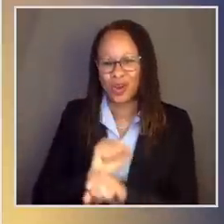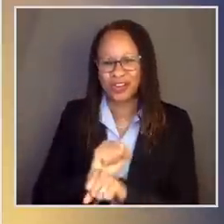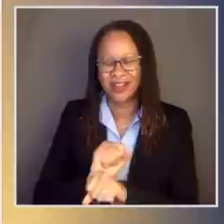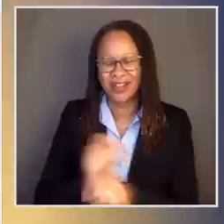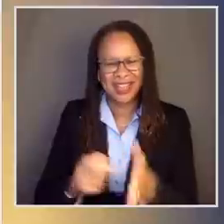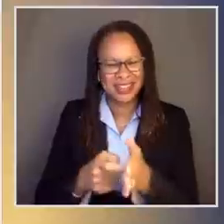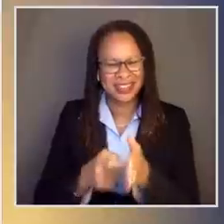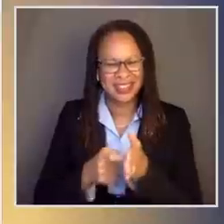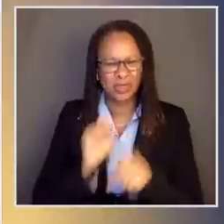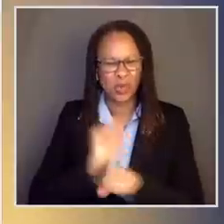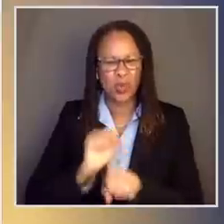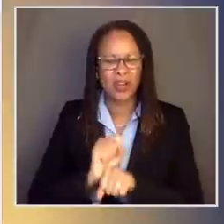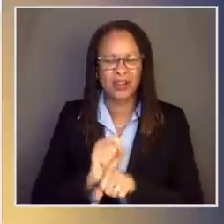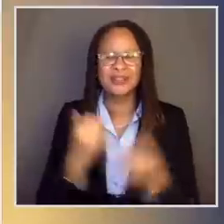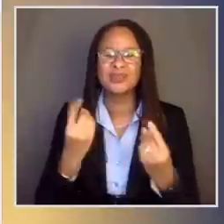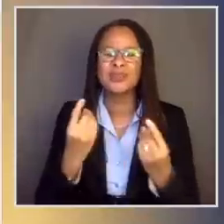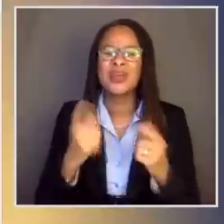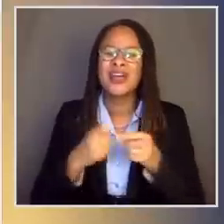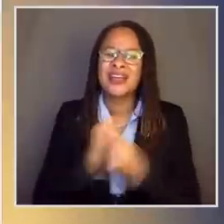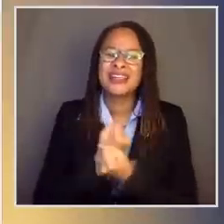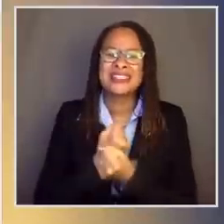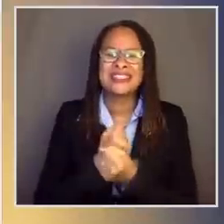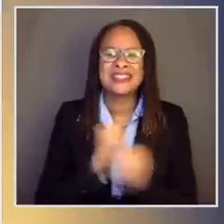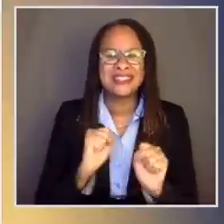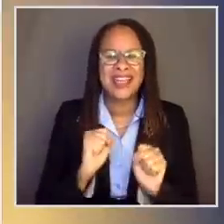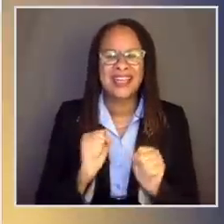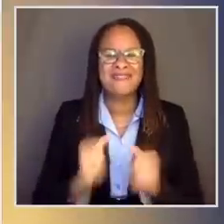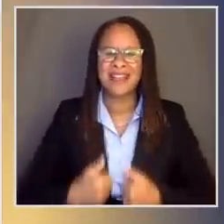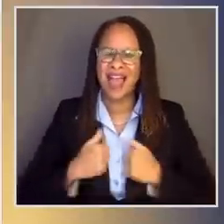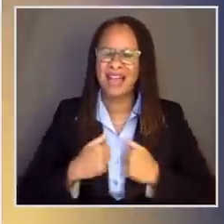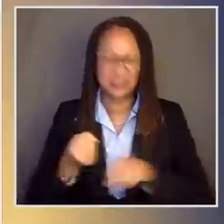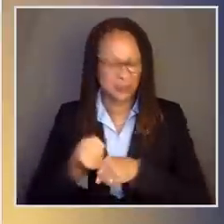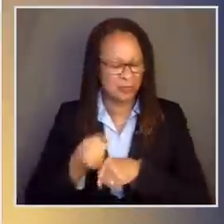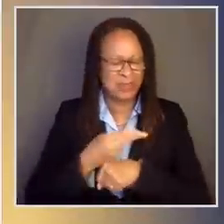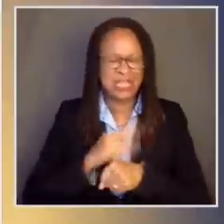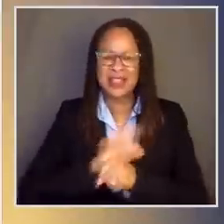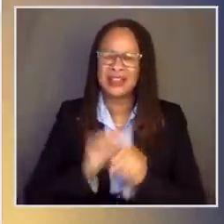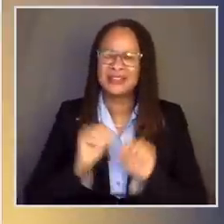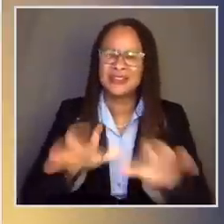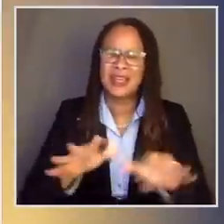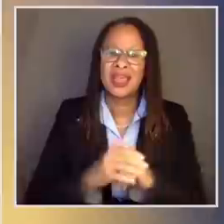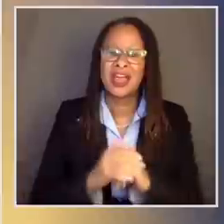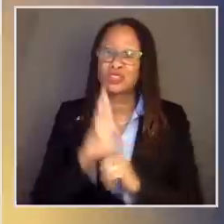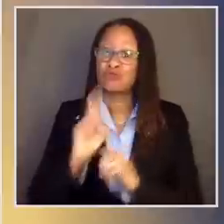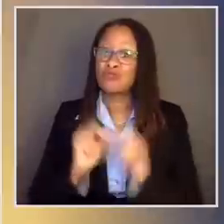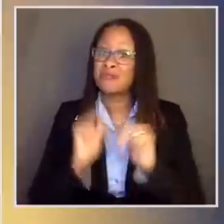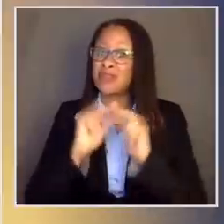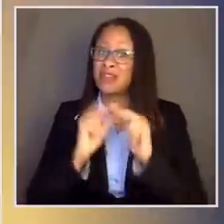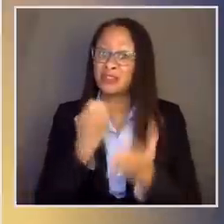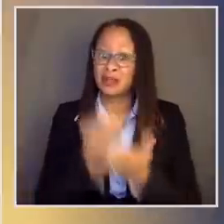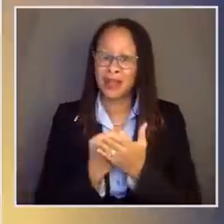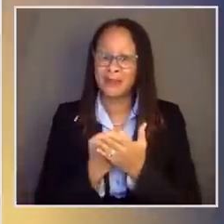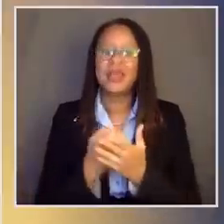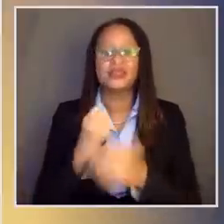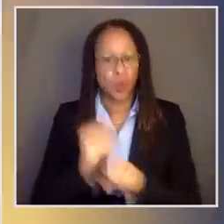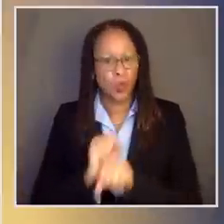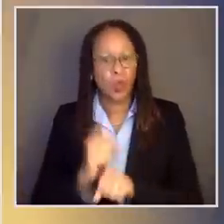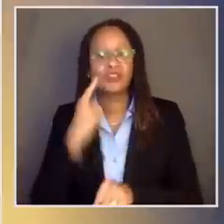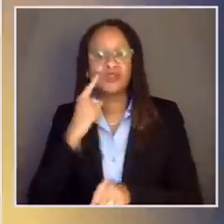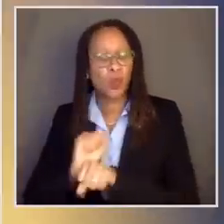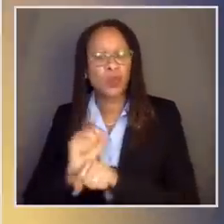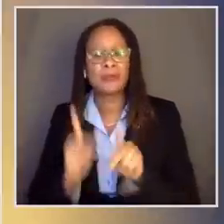to save lives and beat this epidemic, to rebuild our economy so it works for working people, to root